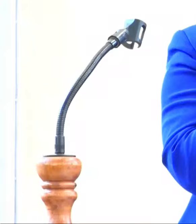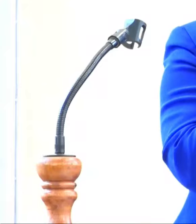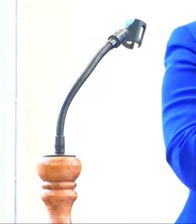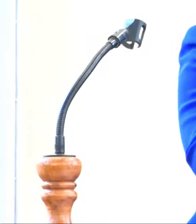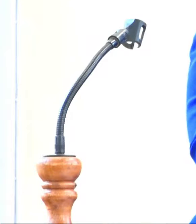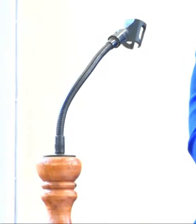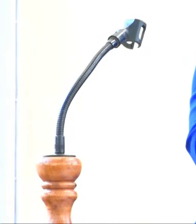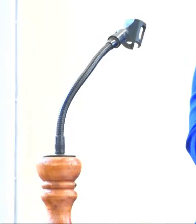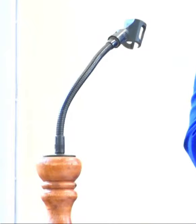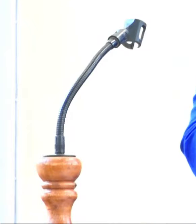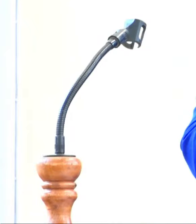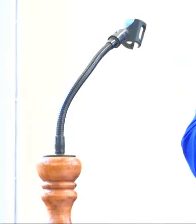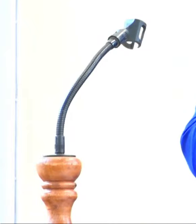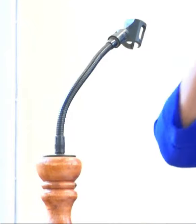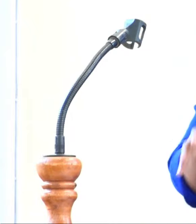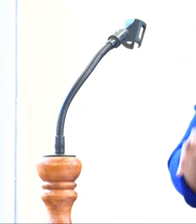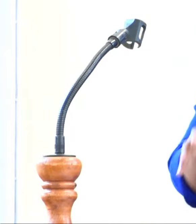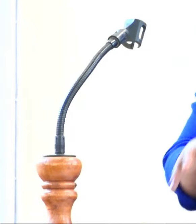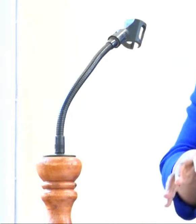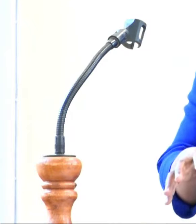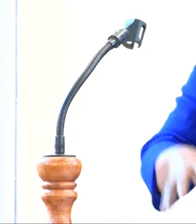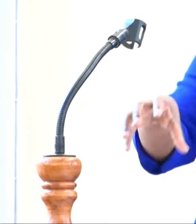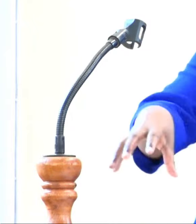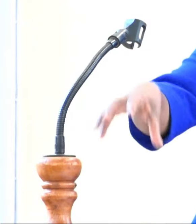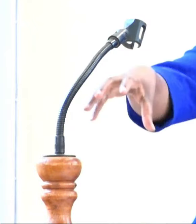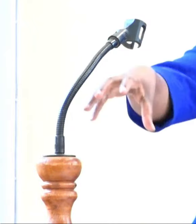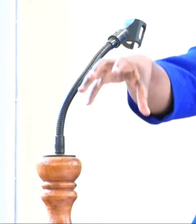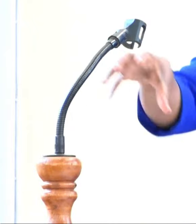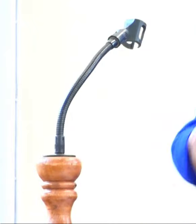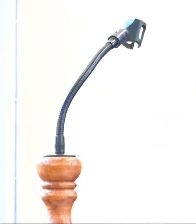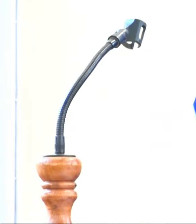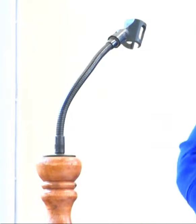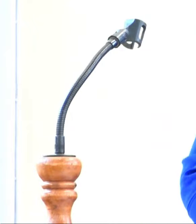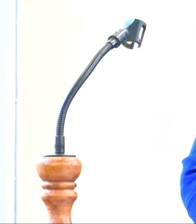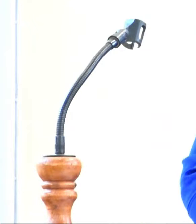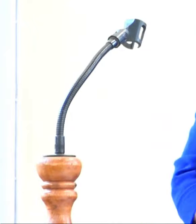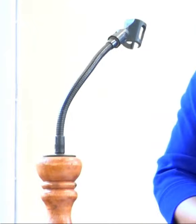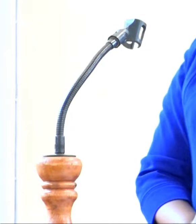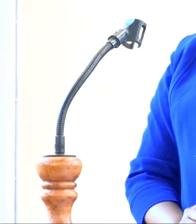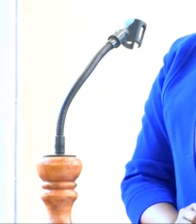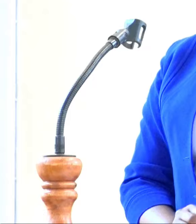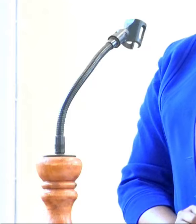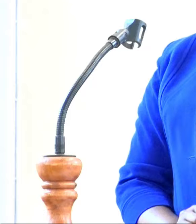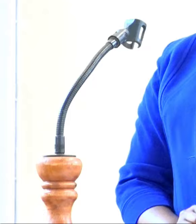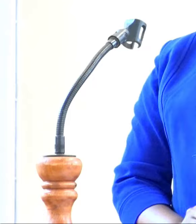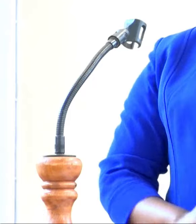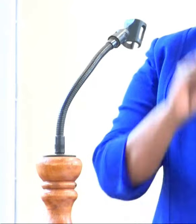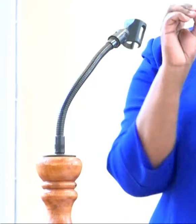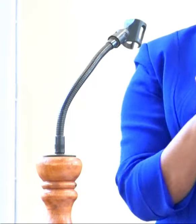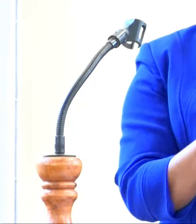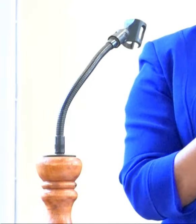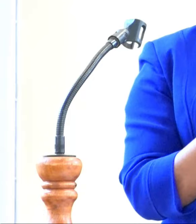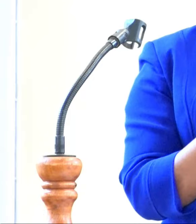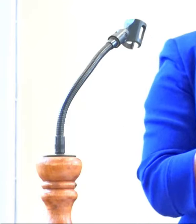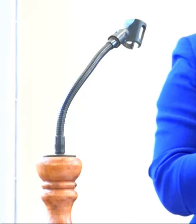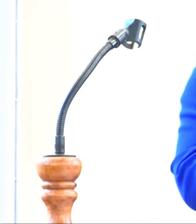about that motto, they said, yes, we are going to serve God. But let me ask you, do you